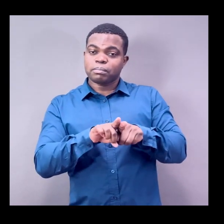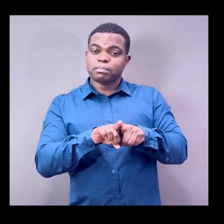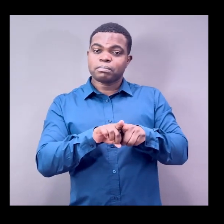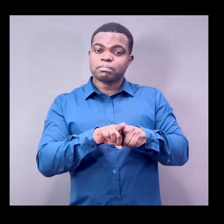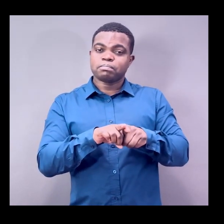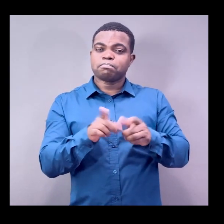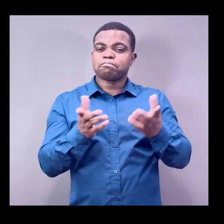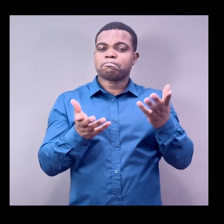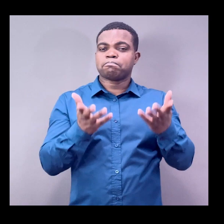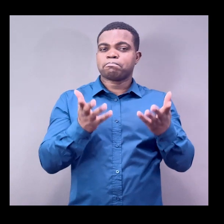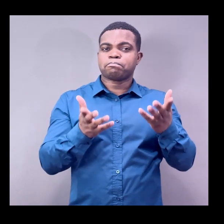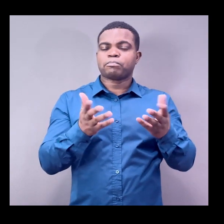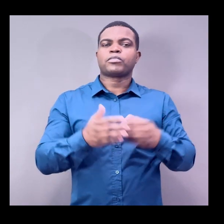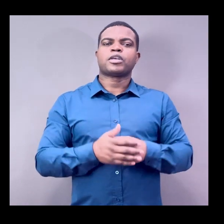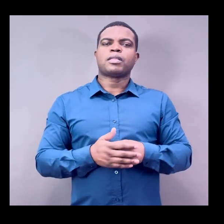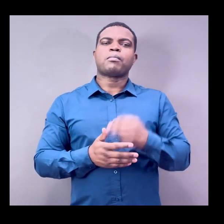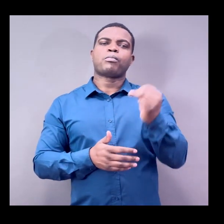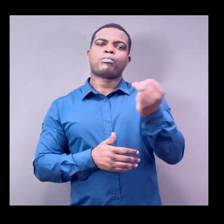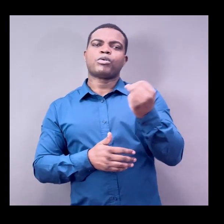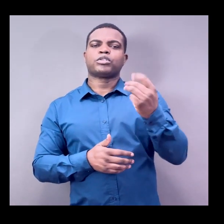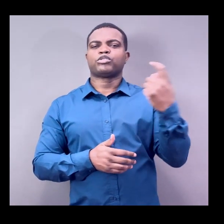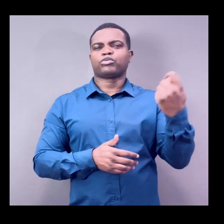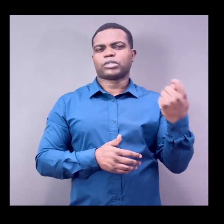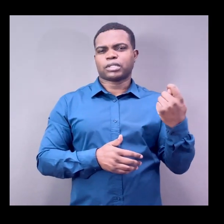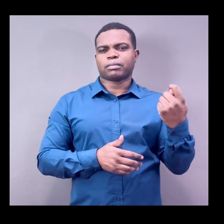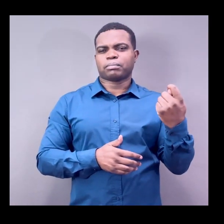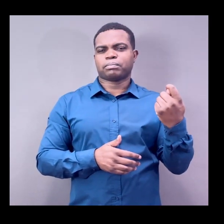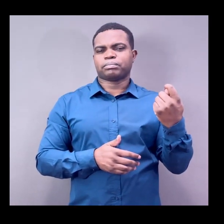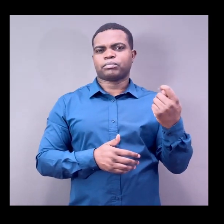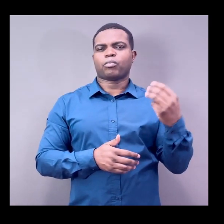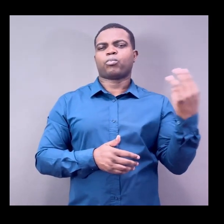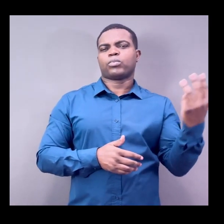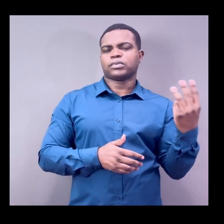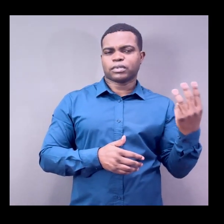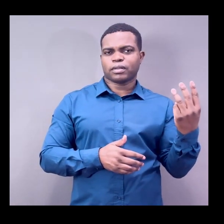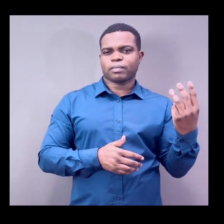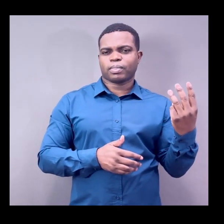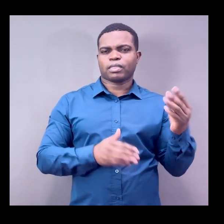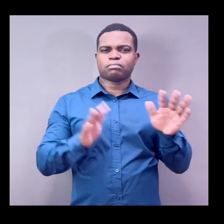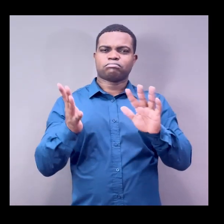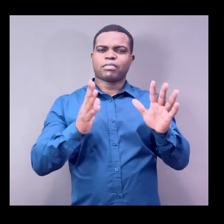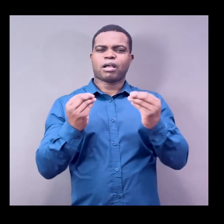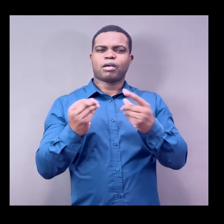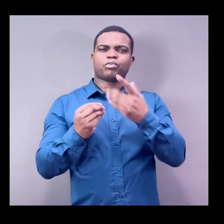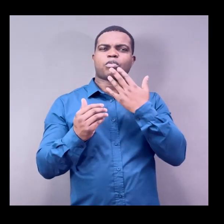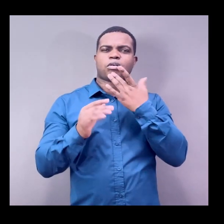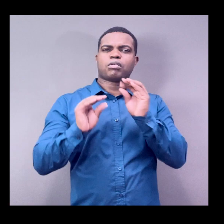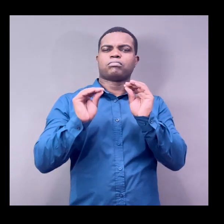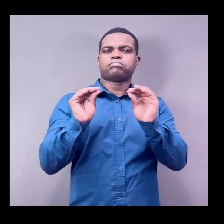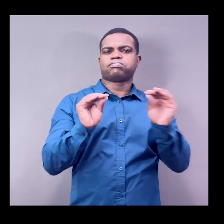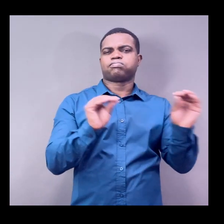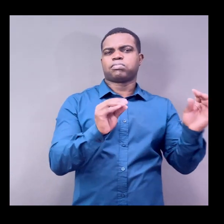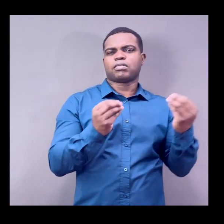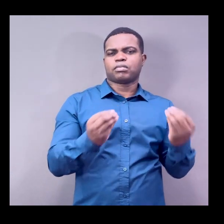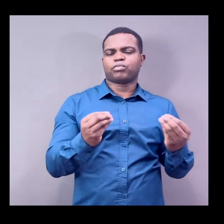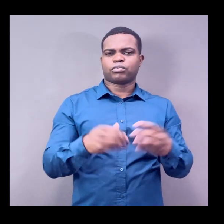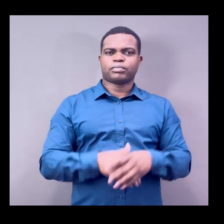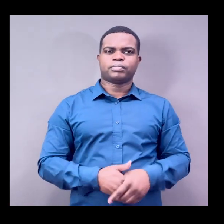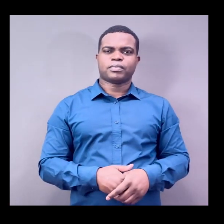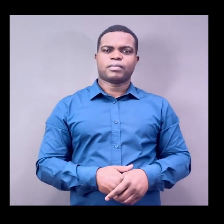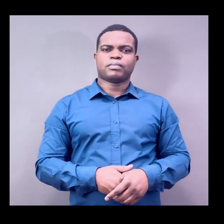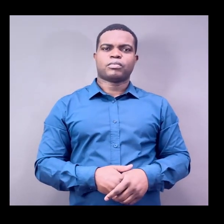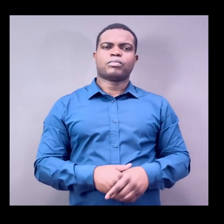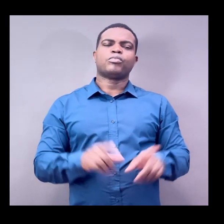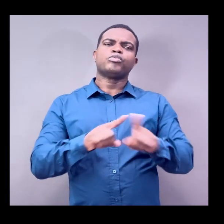to achieve what you are going to be doing on Monday, on Tuesday, on Wednesday, so that is how you color. Then who is it assigned